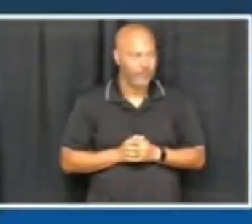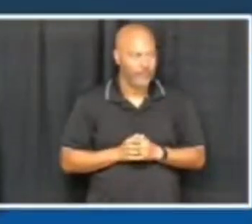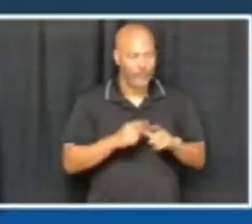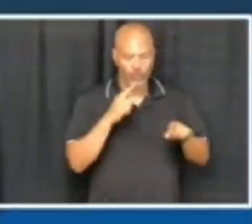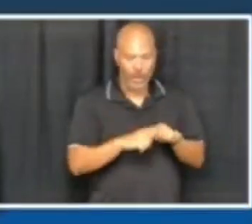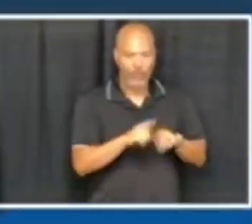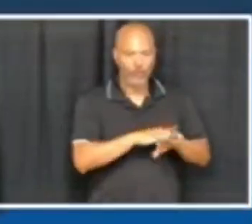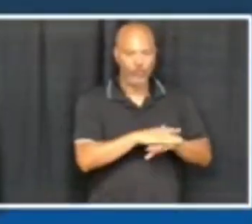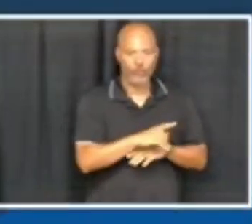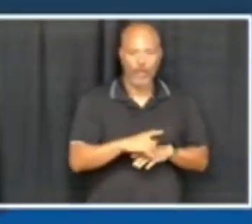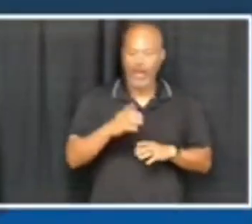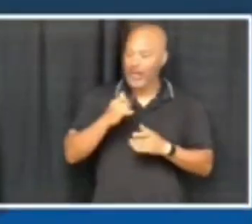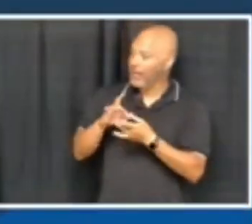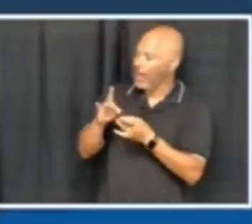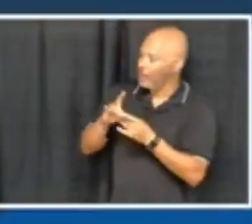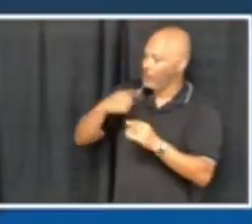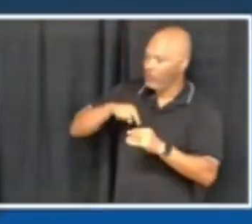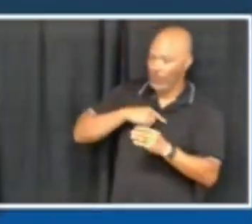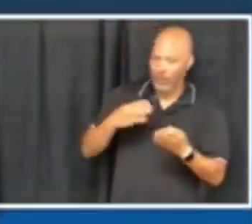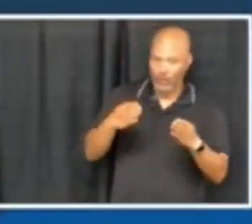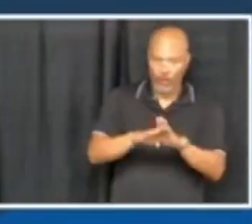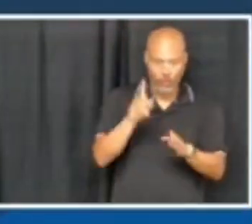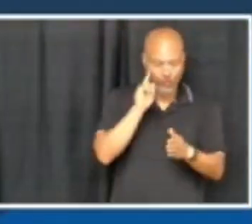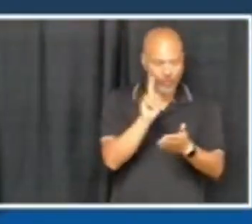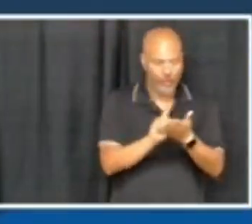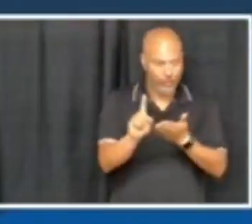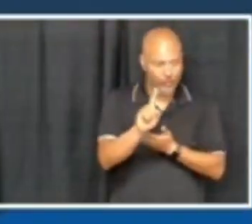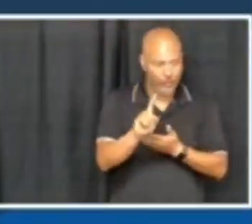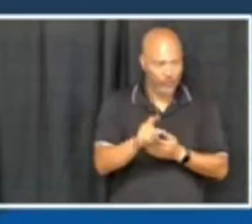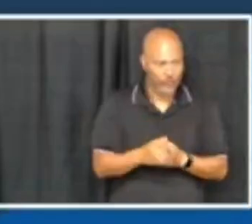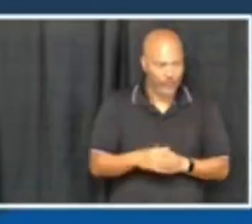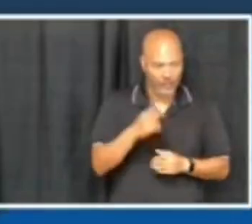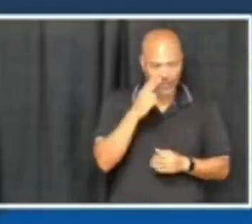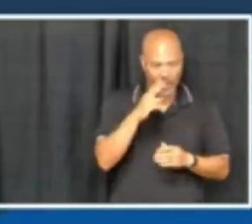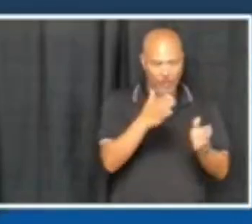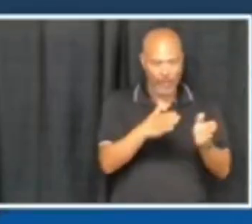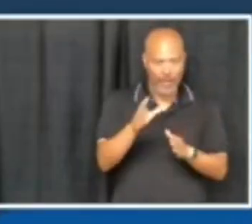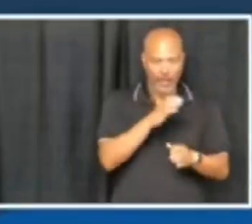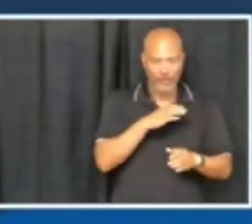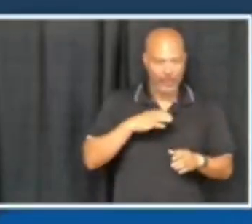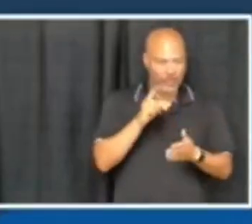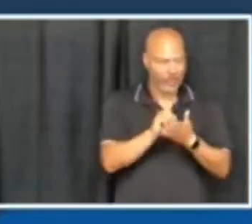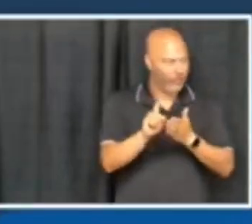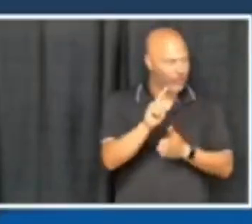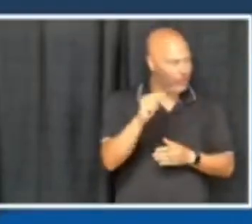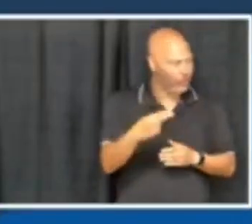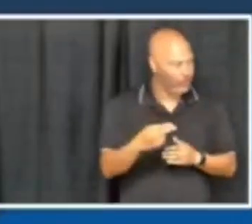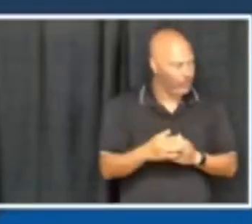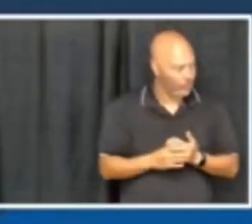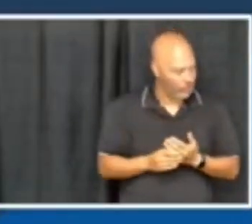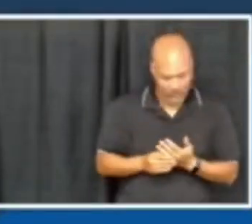Any other comment or question? Seeing none, we are adjourned until next week. See you at the Planning Commission next Thursday at 6 p.m. Mr. Bittner,